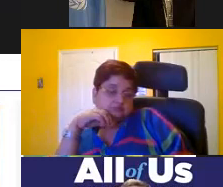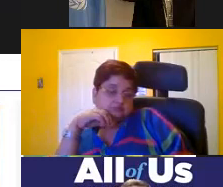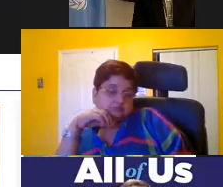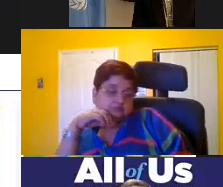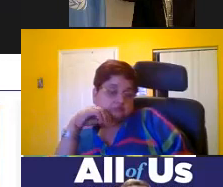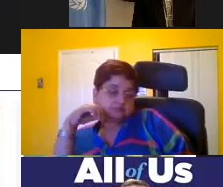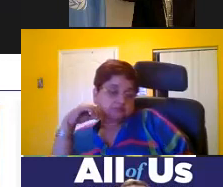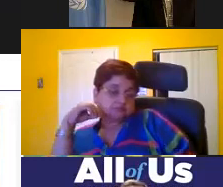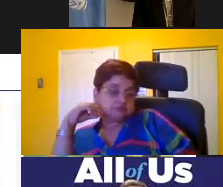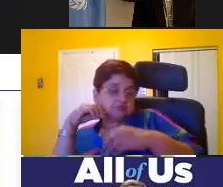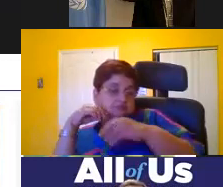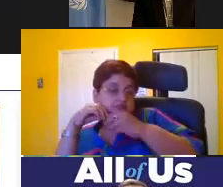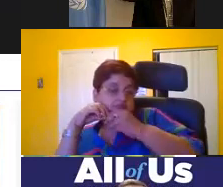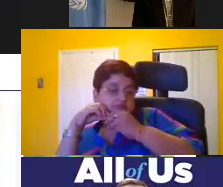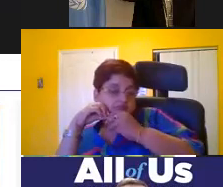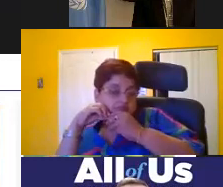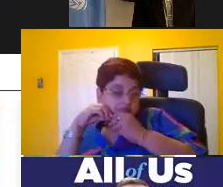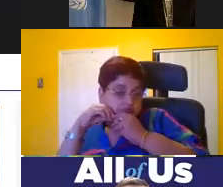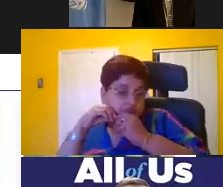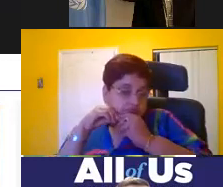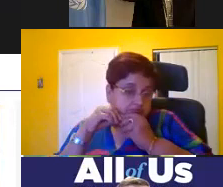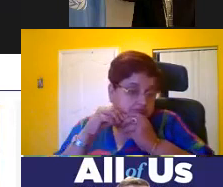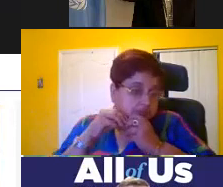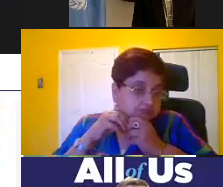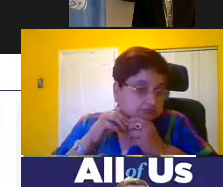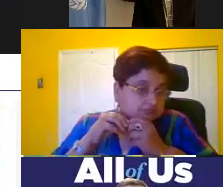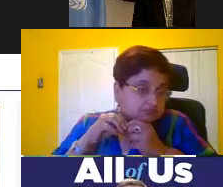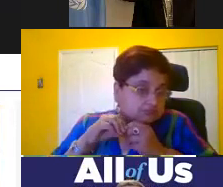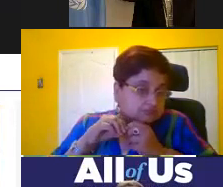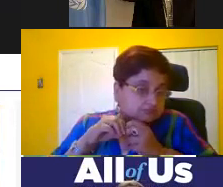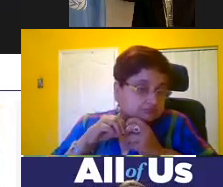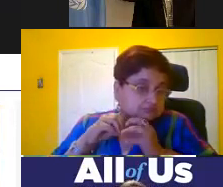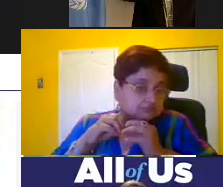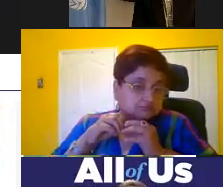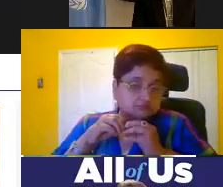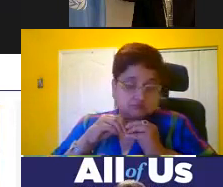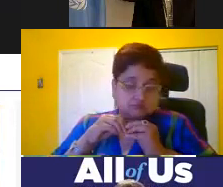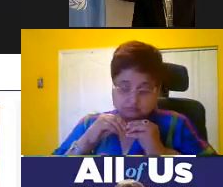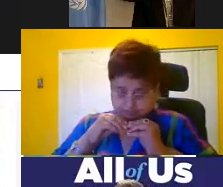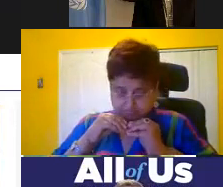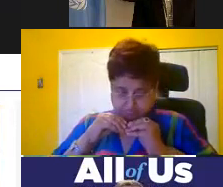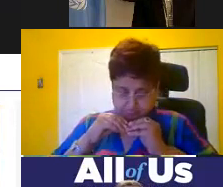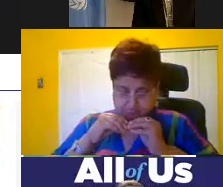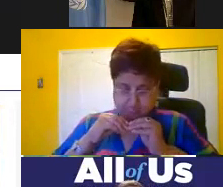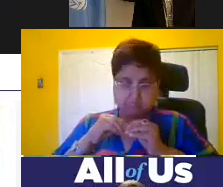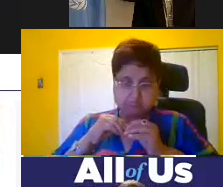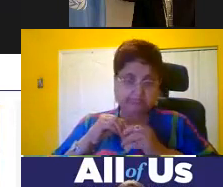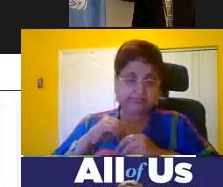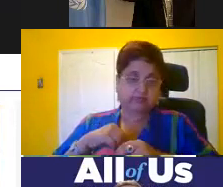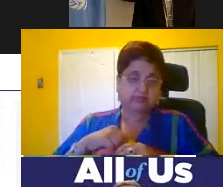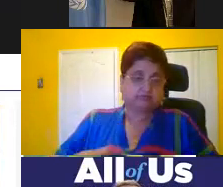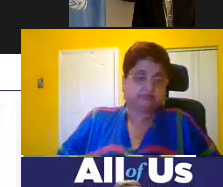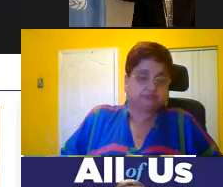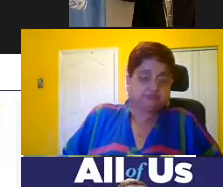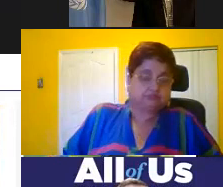on developing a disability-focused rationale for involvement in the All of Us program. We're constantly updating messaging to reflect that.